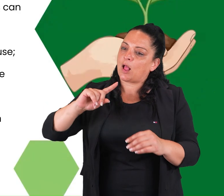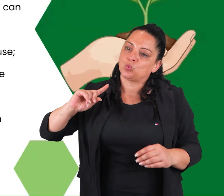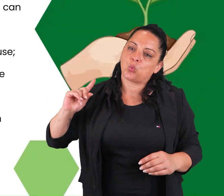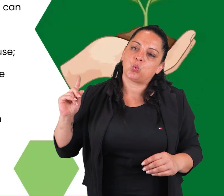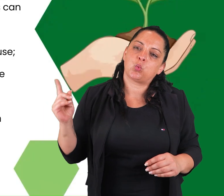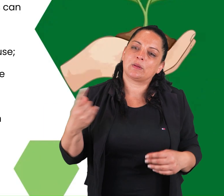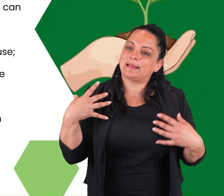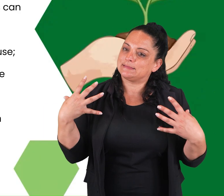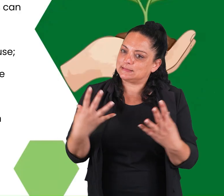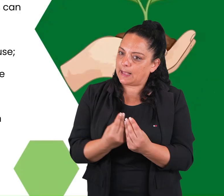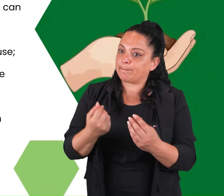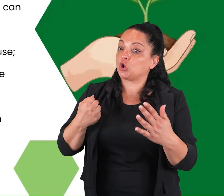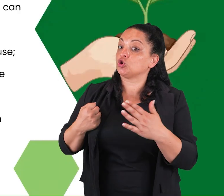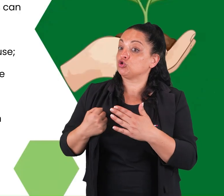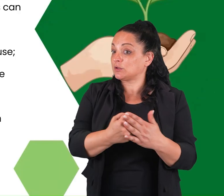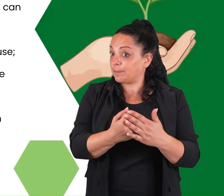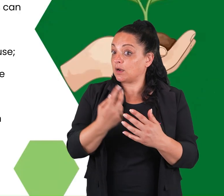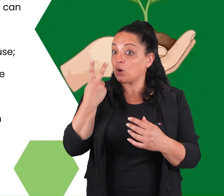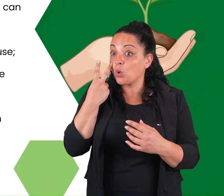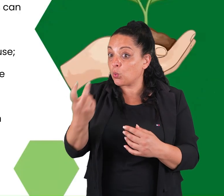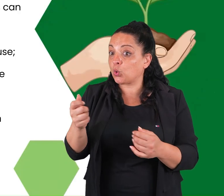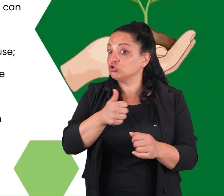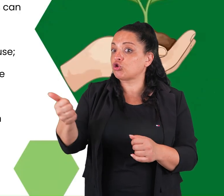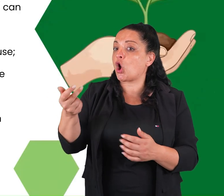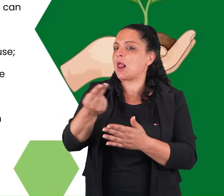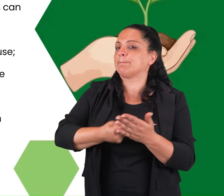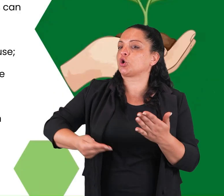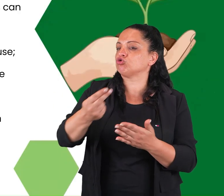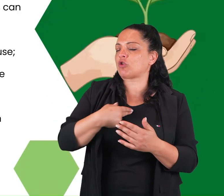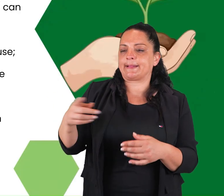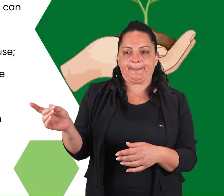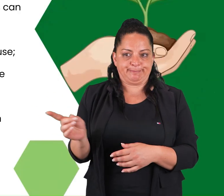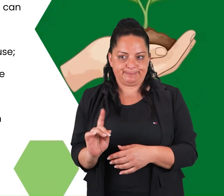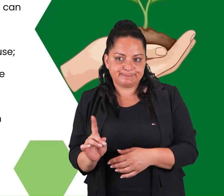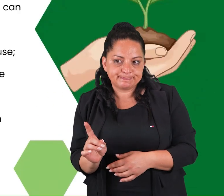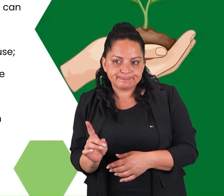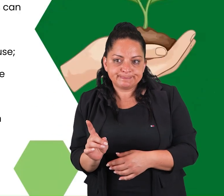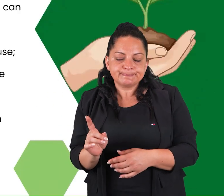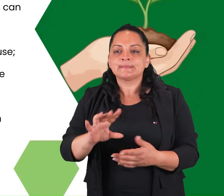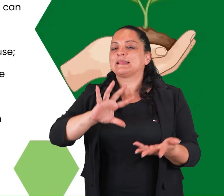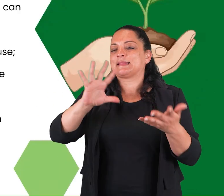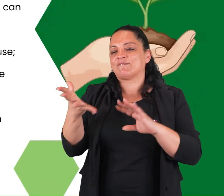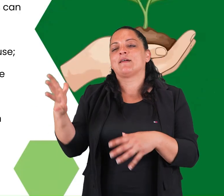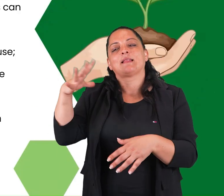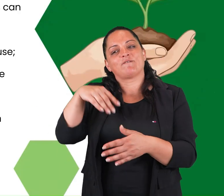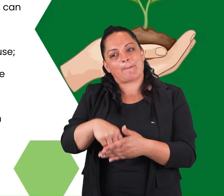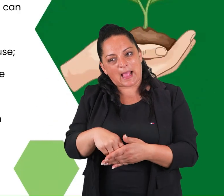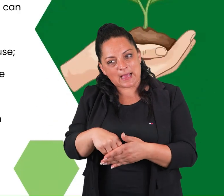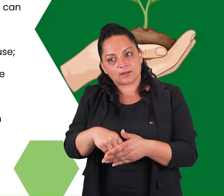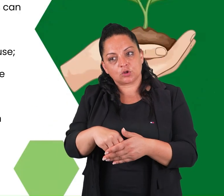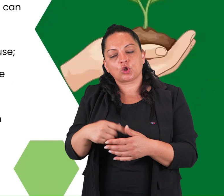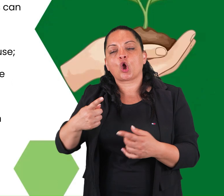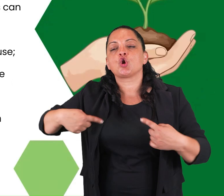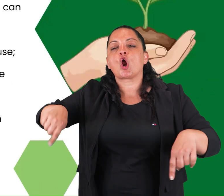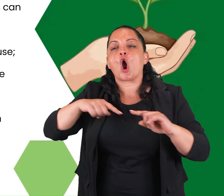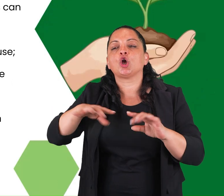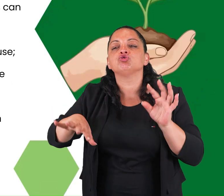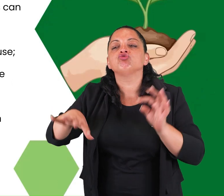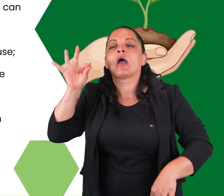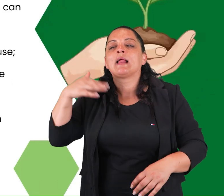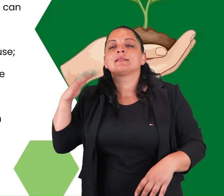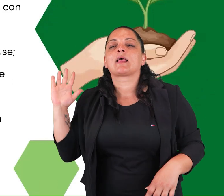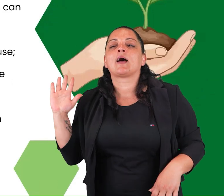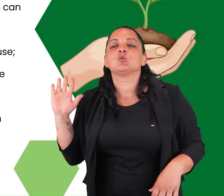that. Sustainability is not only about big projects, it starts with choices we make every